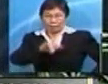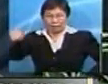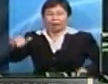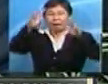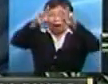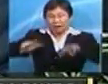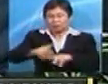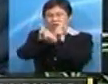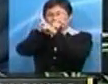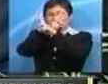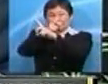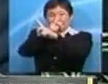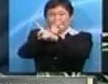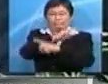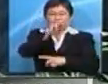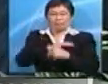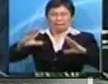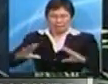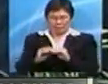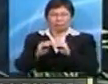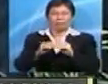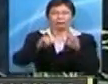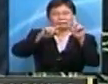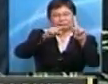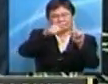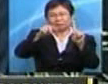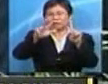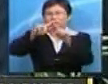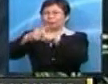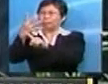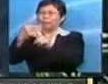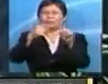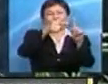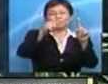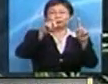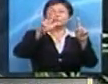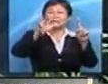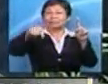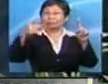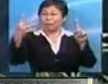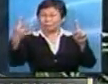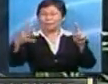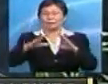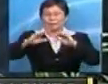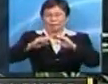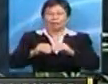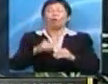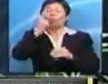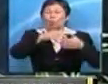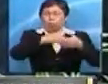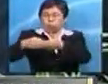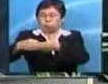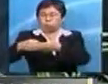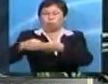ASEAN Defense Ministers meeting, which will be held from the 1st to the 3rd of April. The meeting is being convened by the US